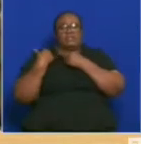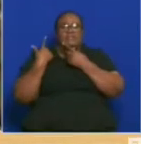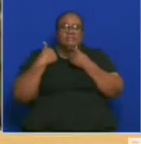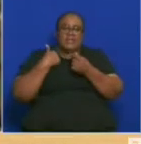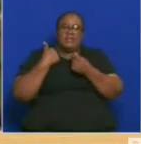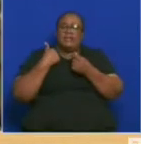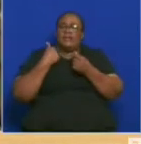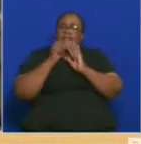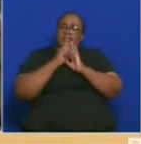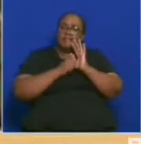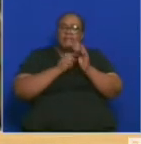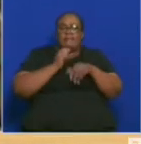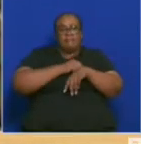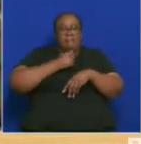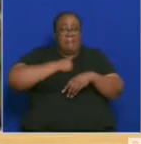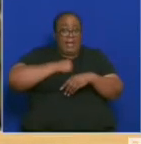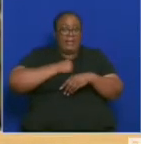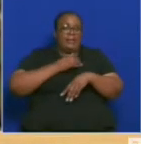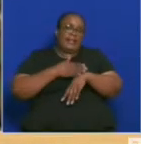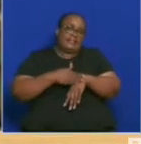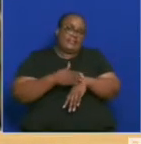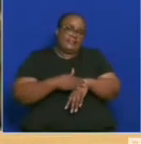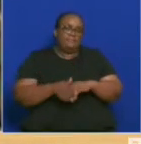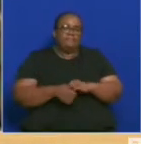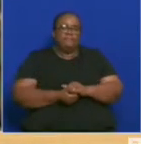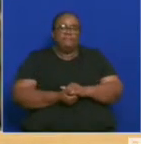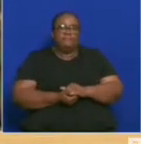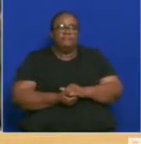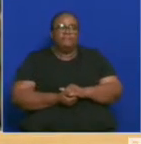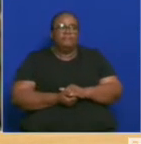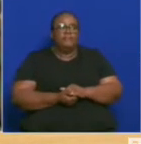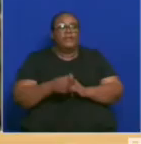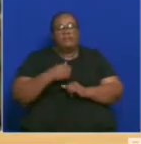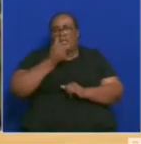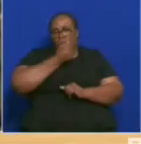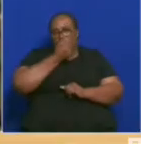is maybe caused by me on delays that I've caused.